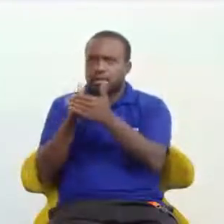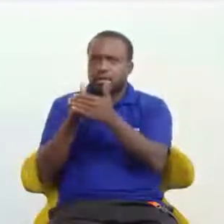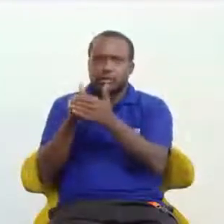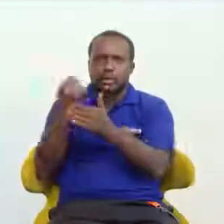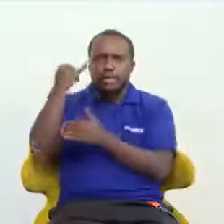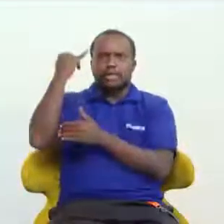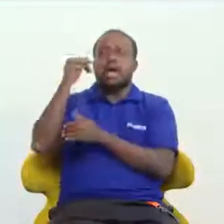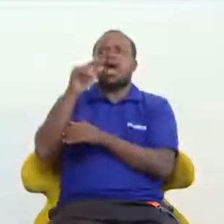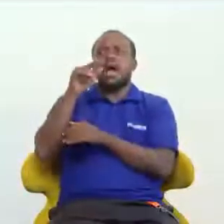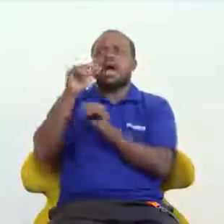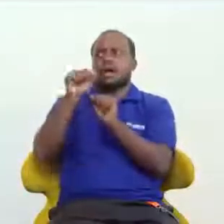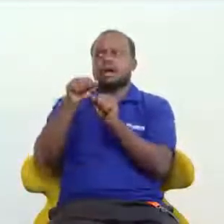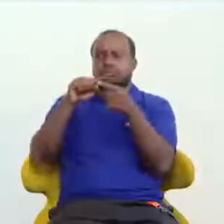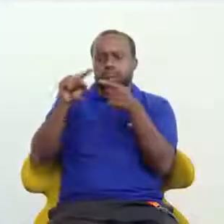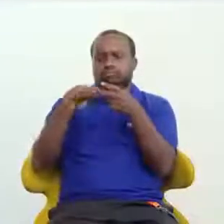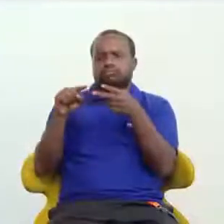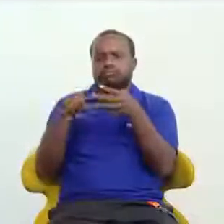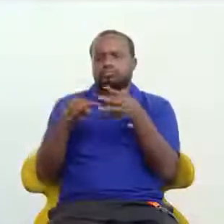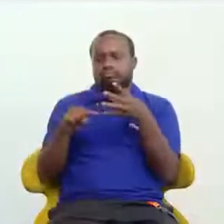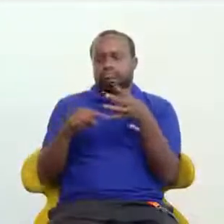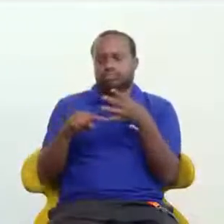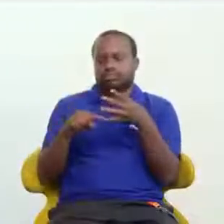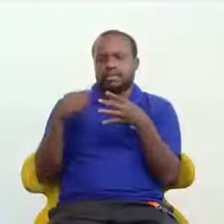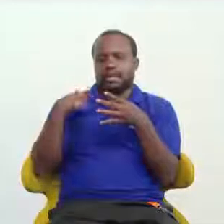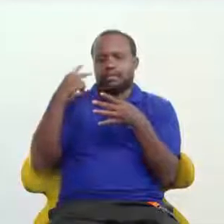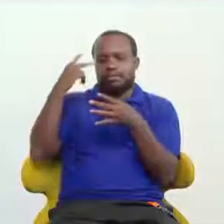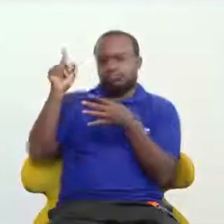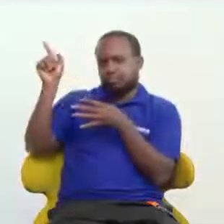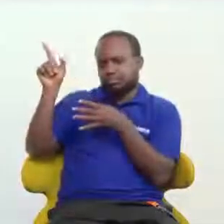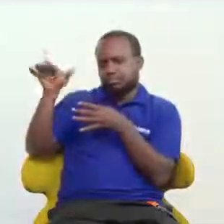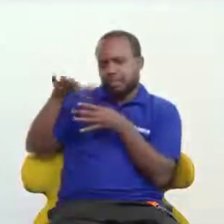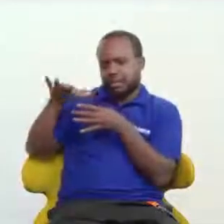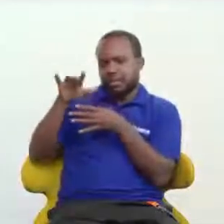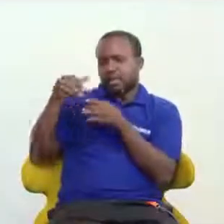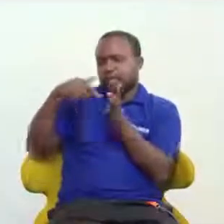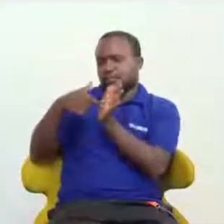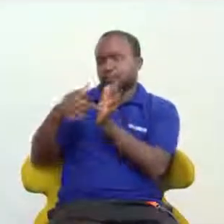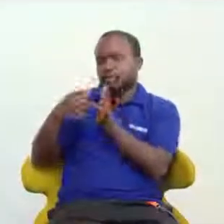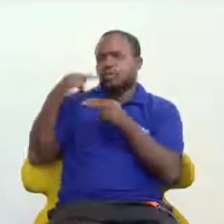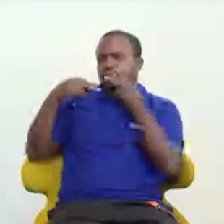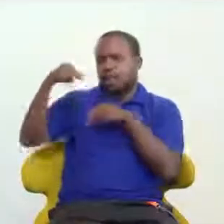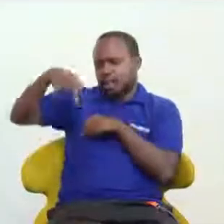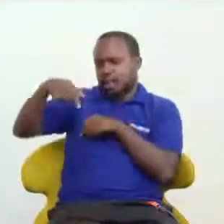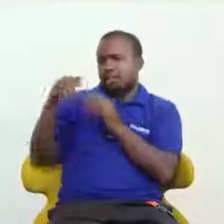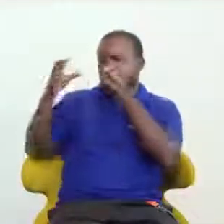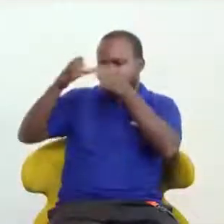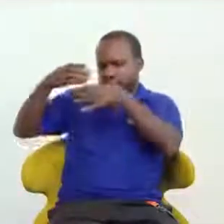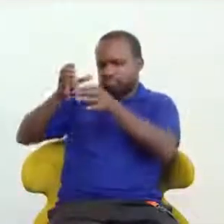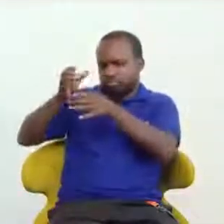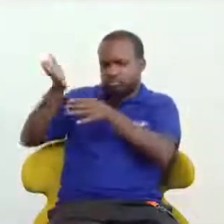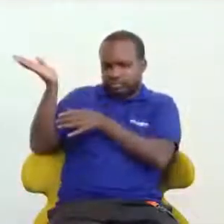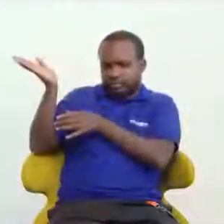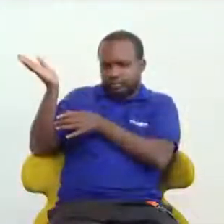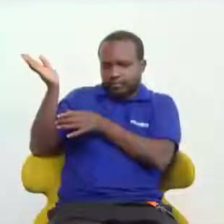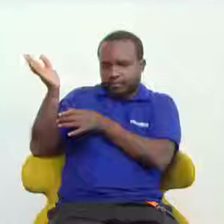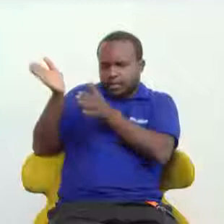Here are the things that we get to do. I mean, I have a view here of the Trademark Hotel from Google Maps. But there's a